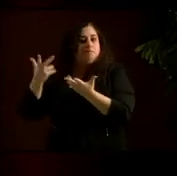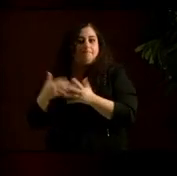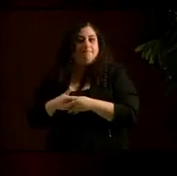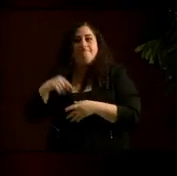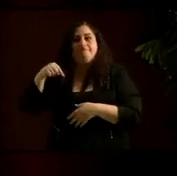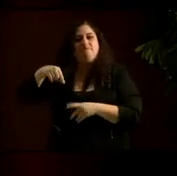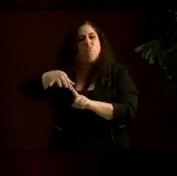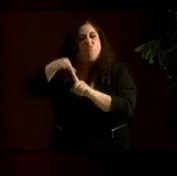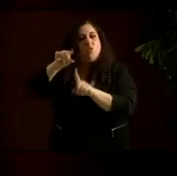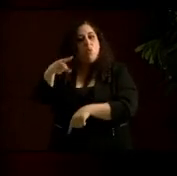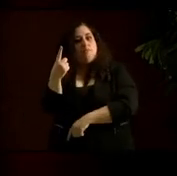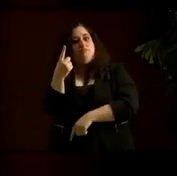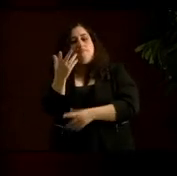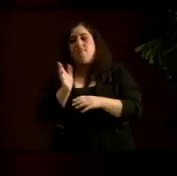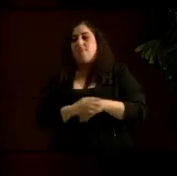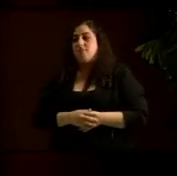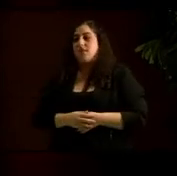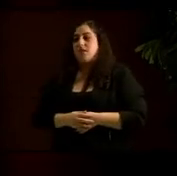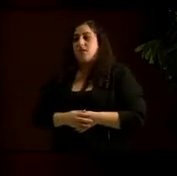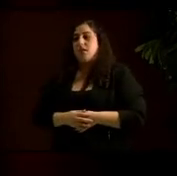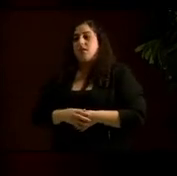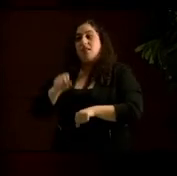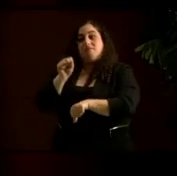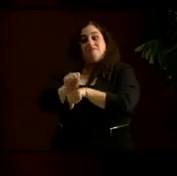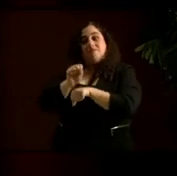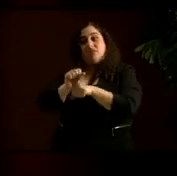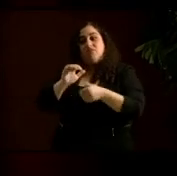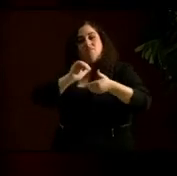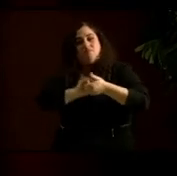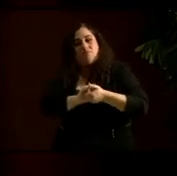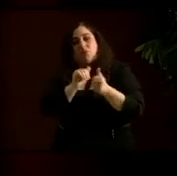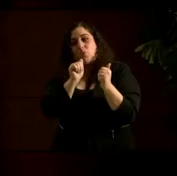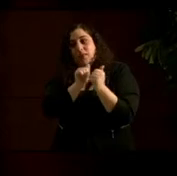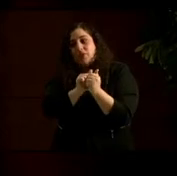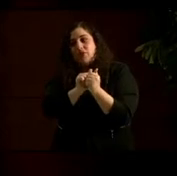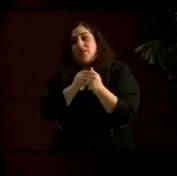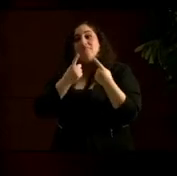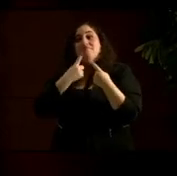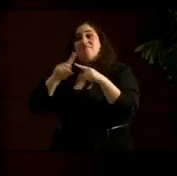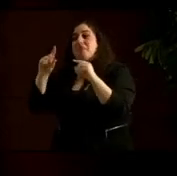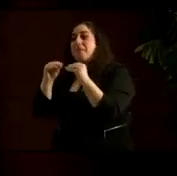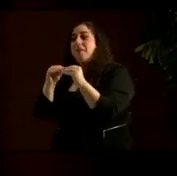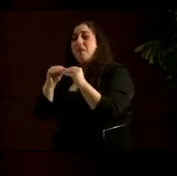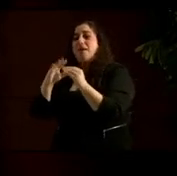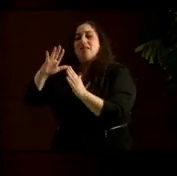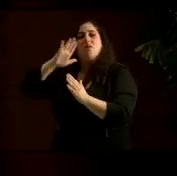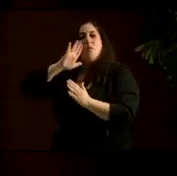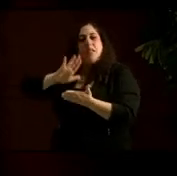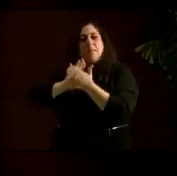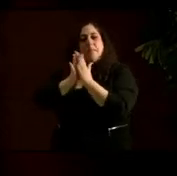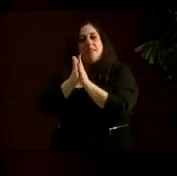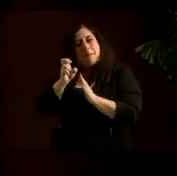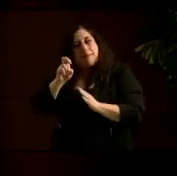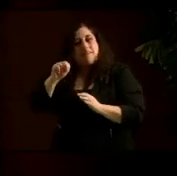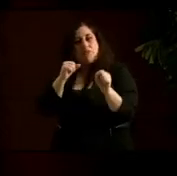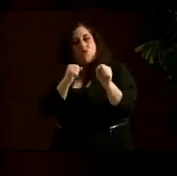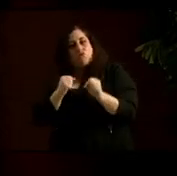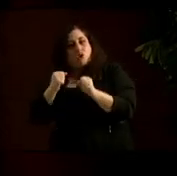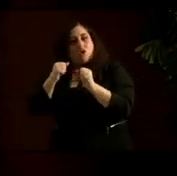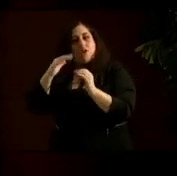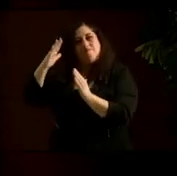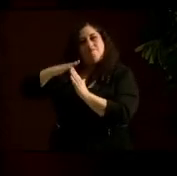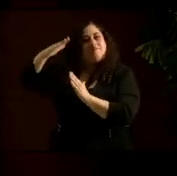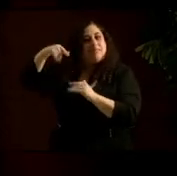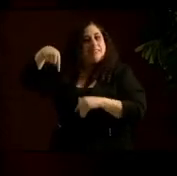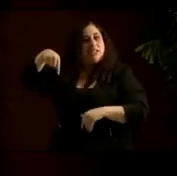collaborate constantly in order to accomplish more. This has never been more apparent than in this moment where we are surrounded by one